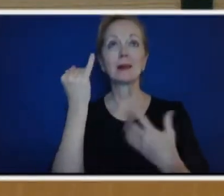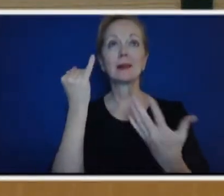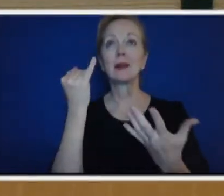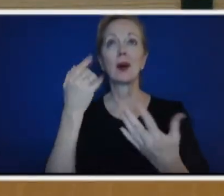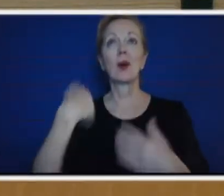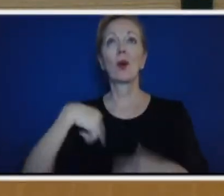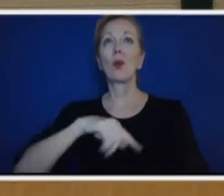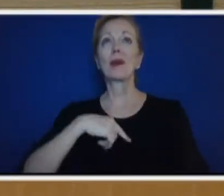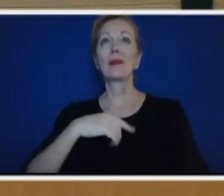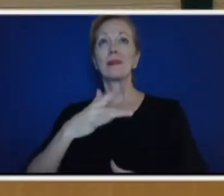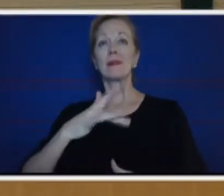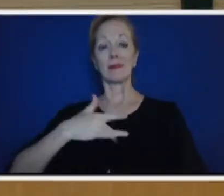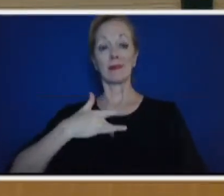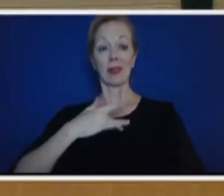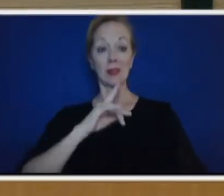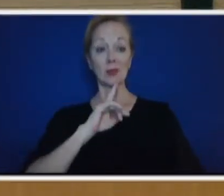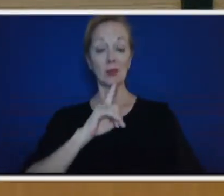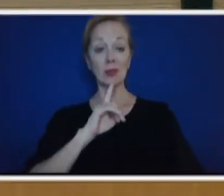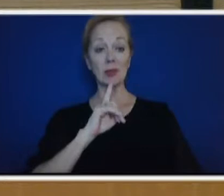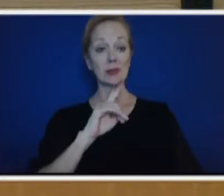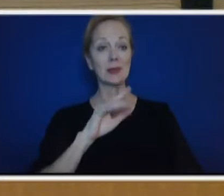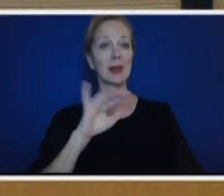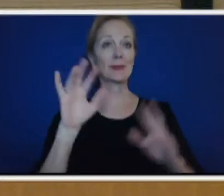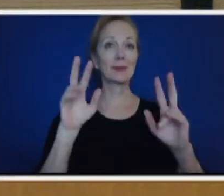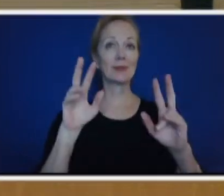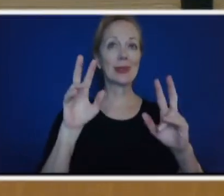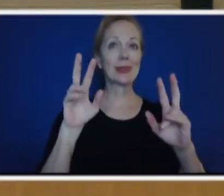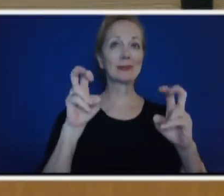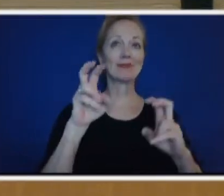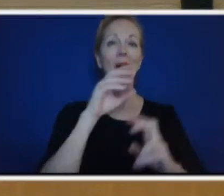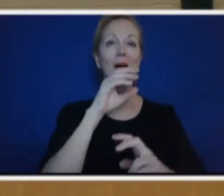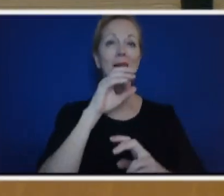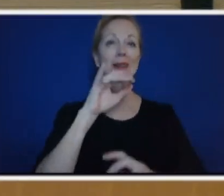feel is yesterday's news.